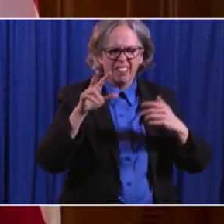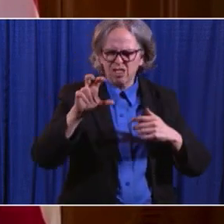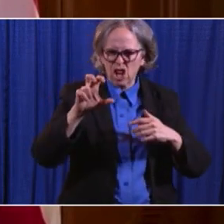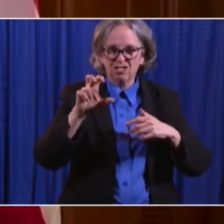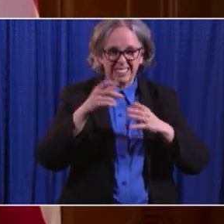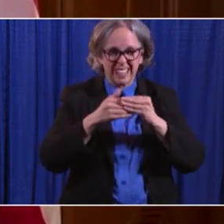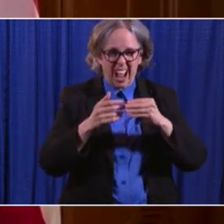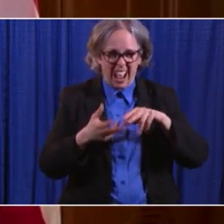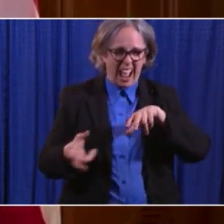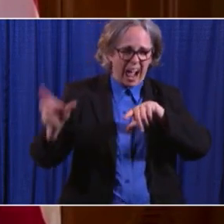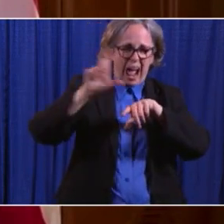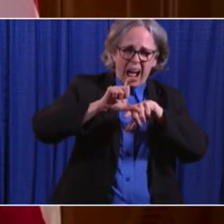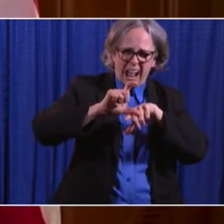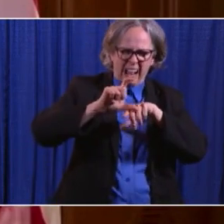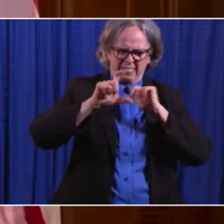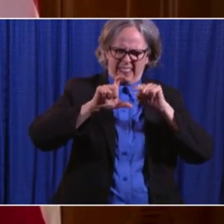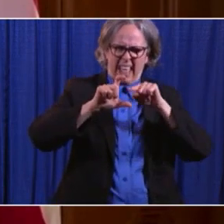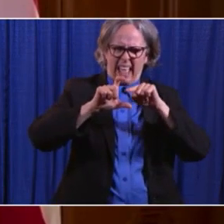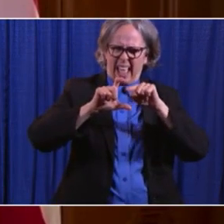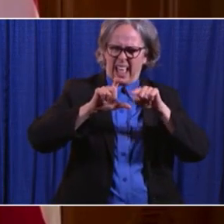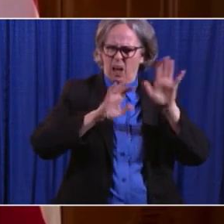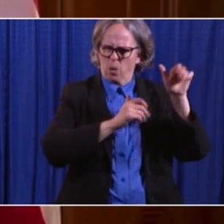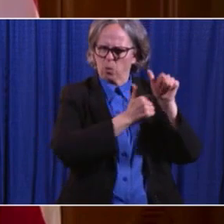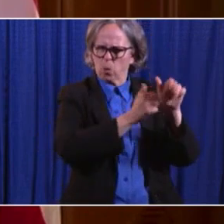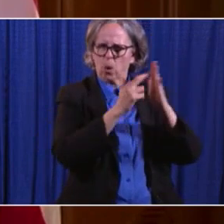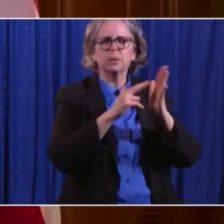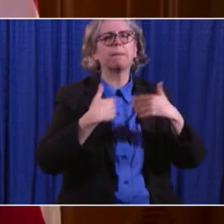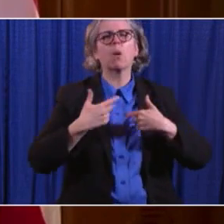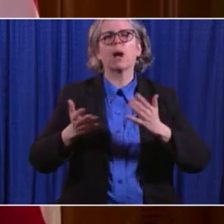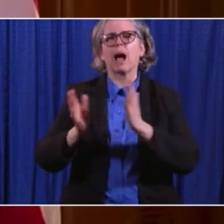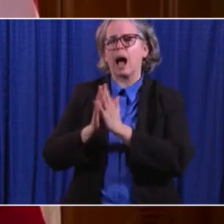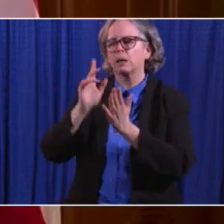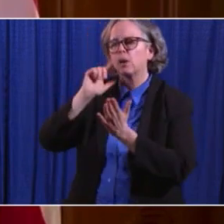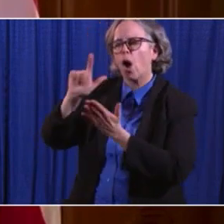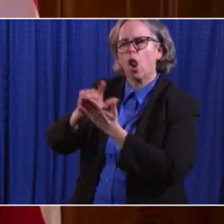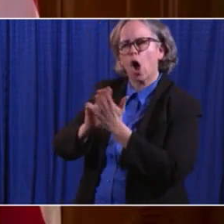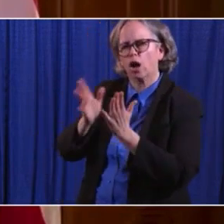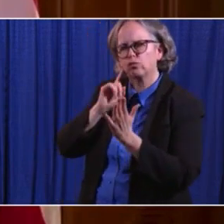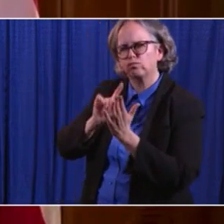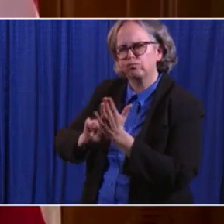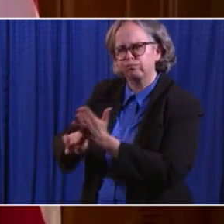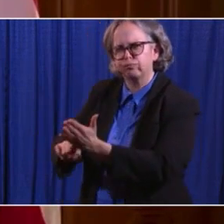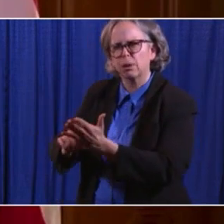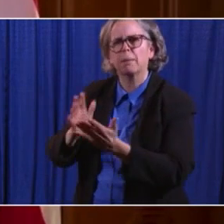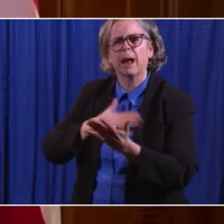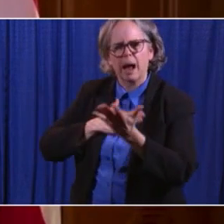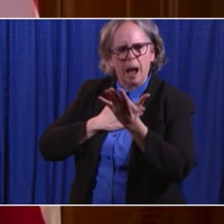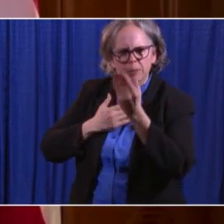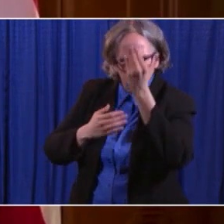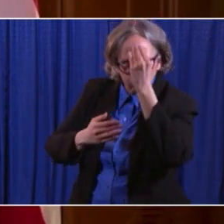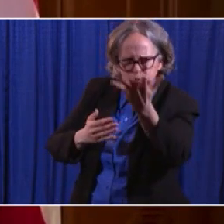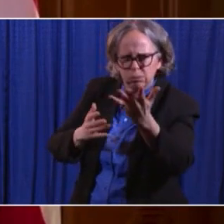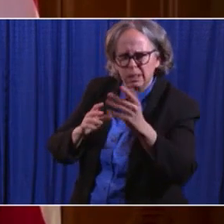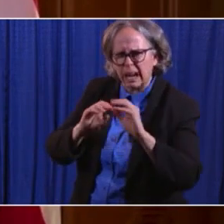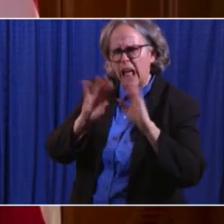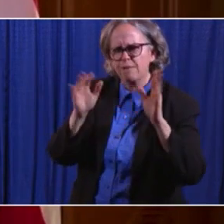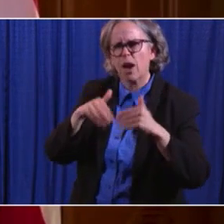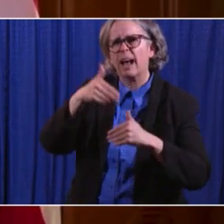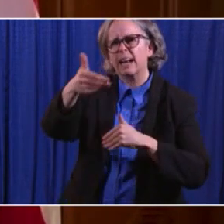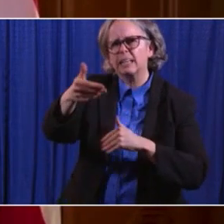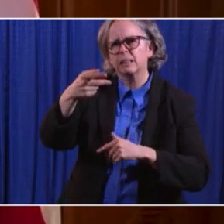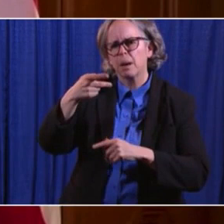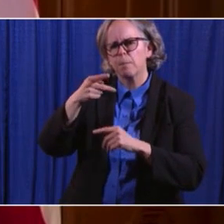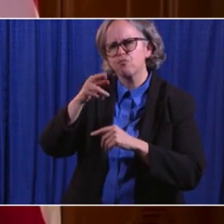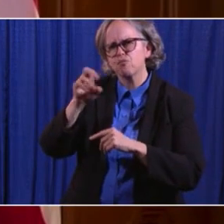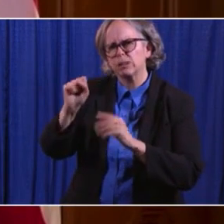laws. So I'll have our team look at this. If there's anything more to clarify that, I'll be happy to share that at our next press conference.